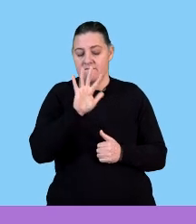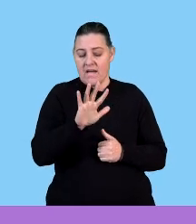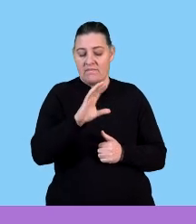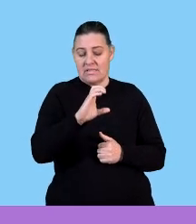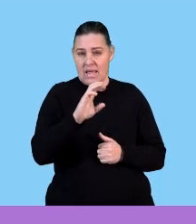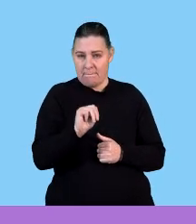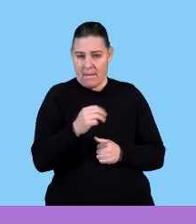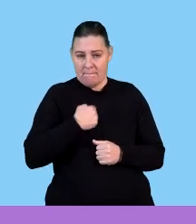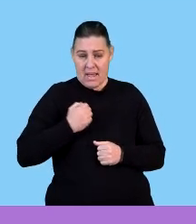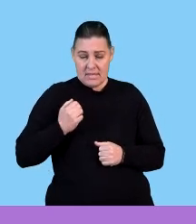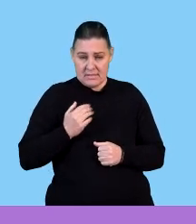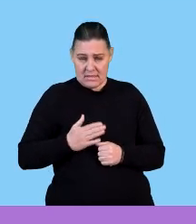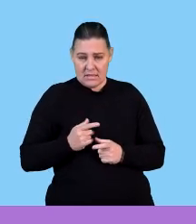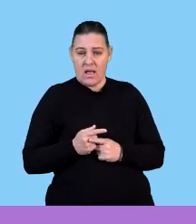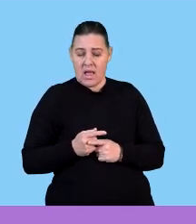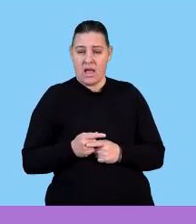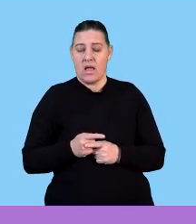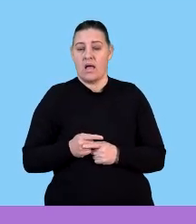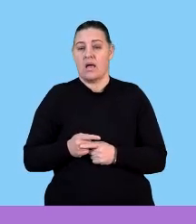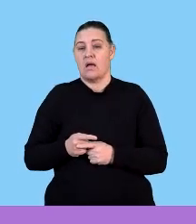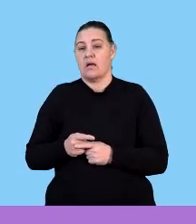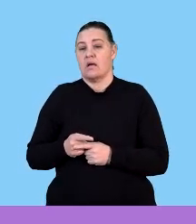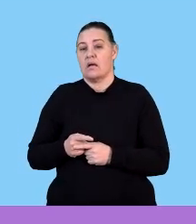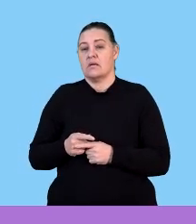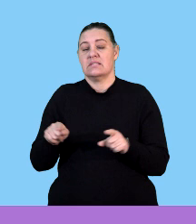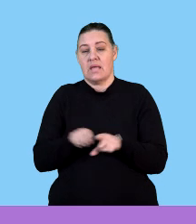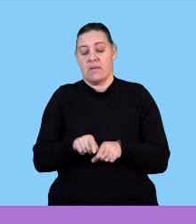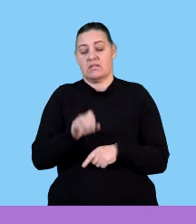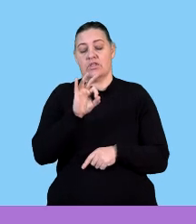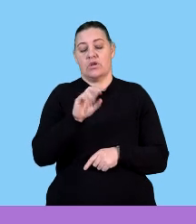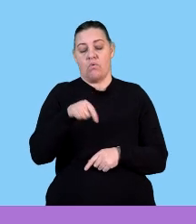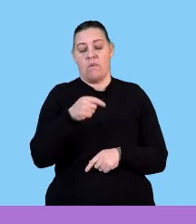5 centimeters from my side is equivalent to